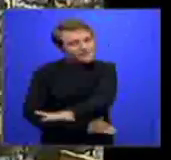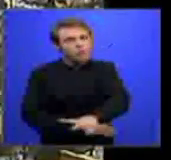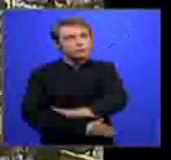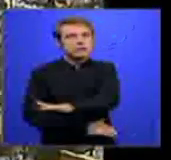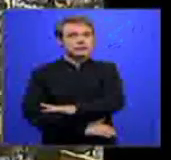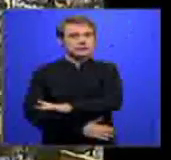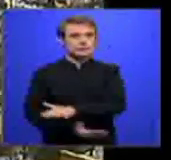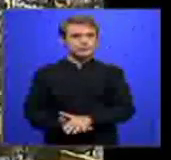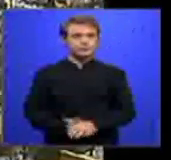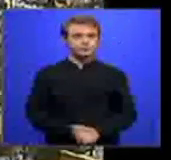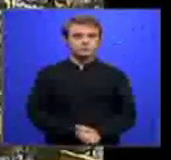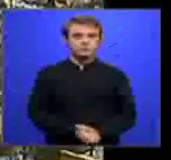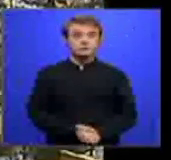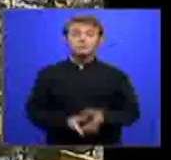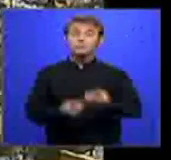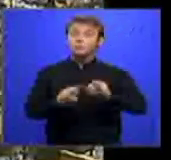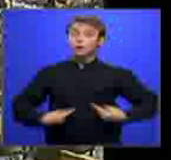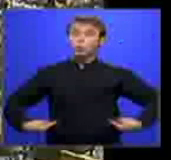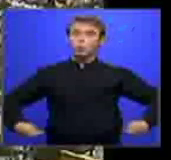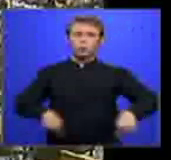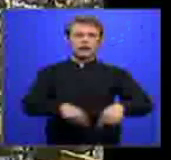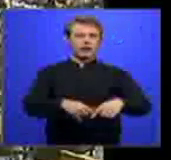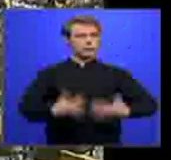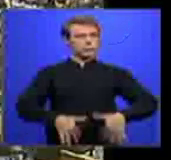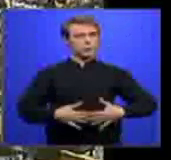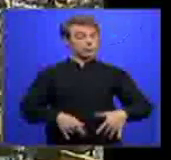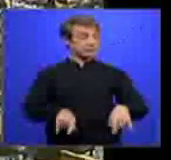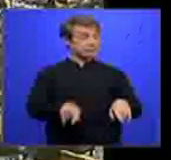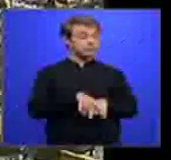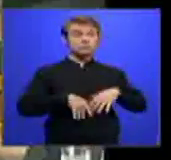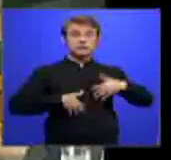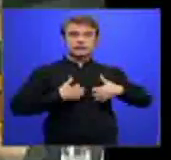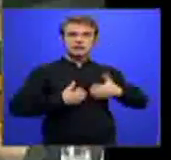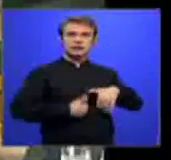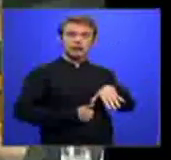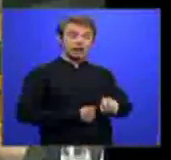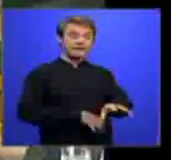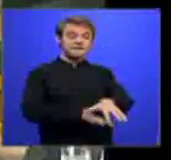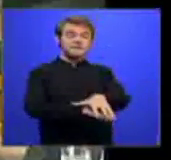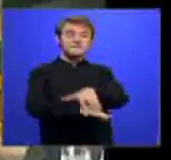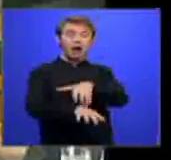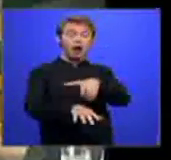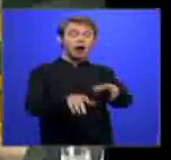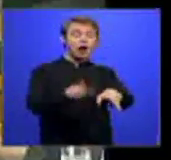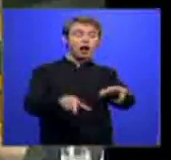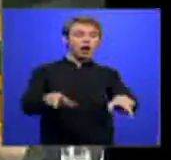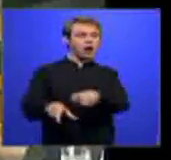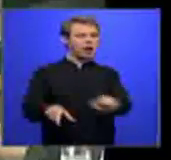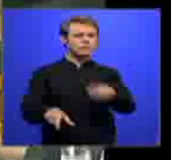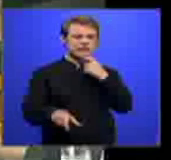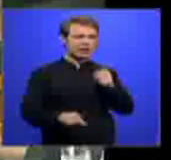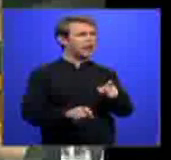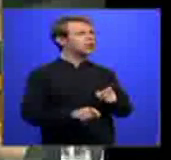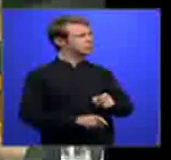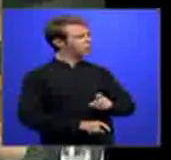It is also encouraging that even the farmers called for the faster tracking of land